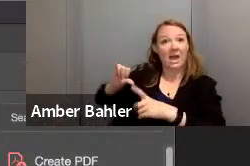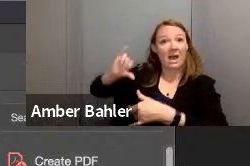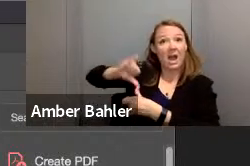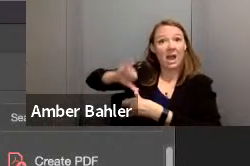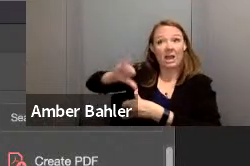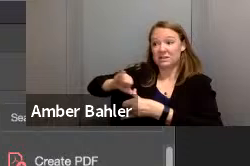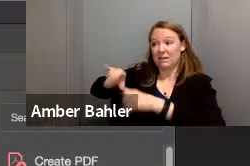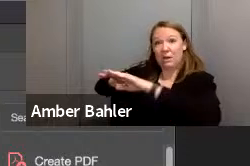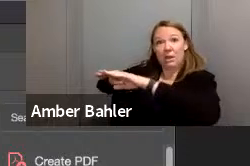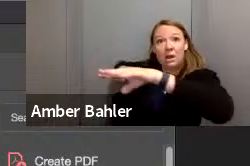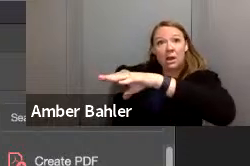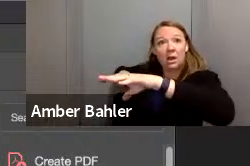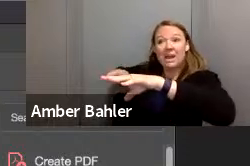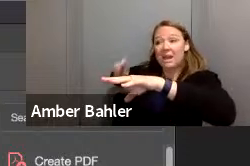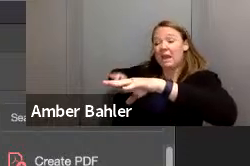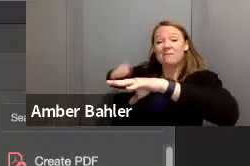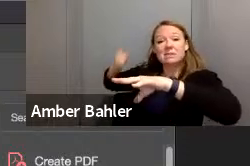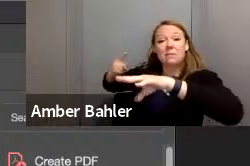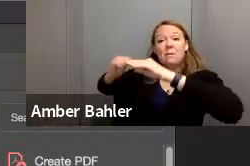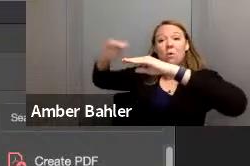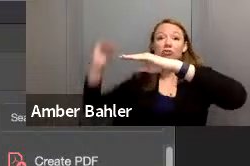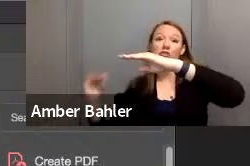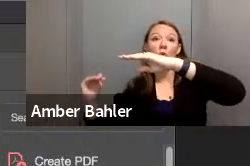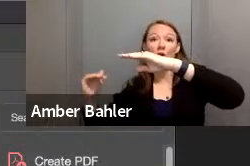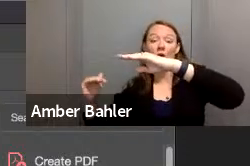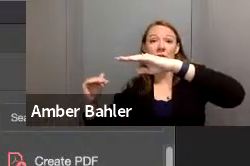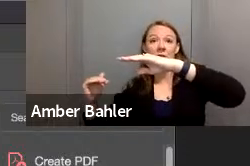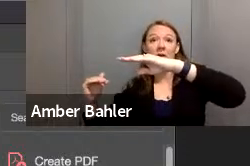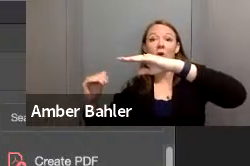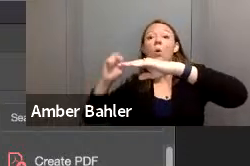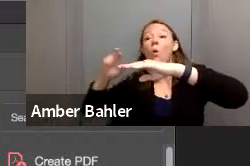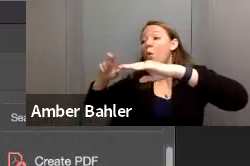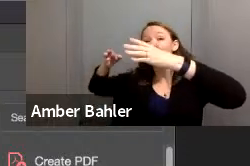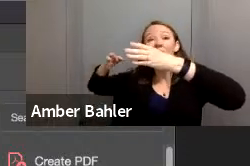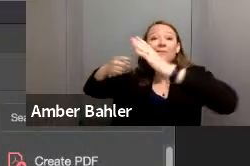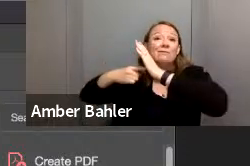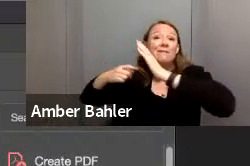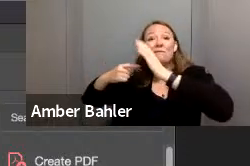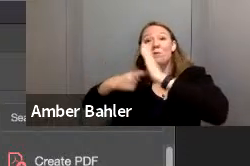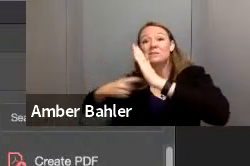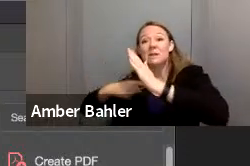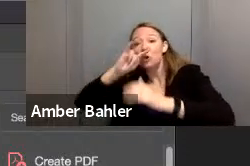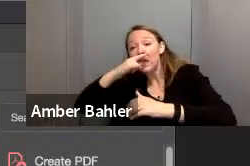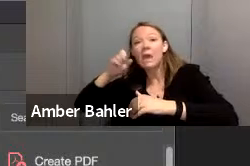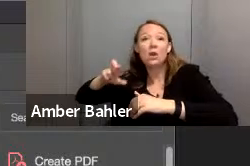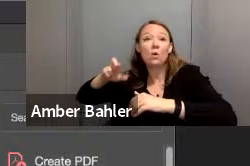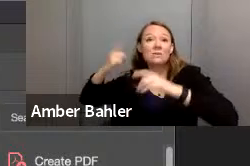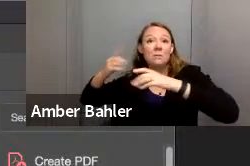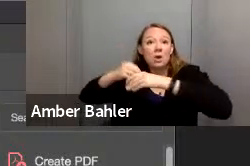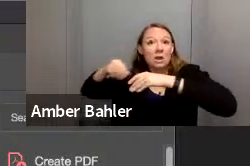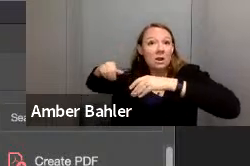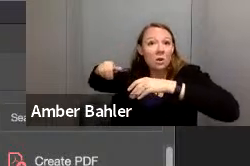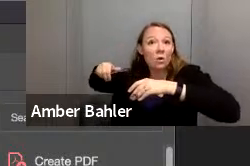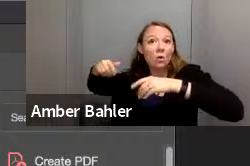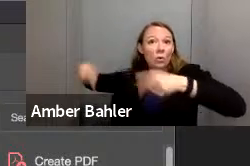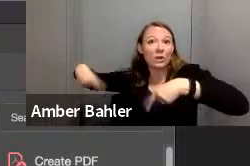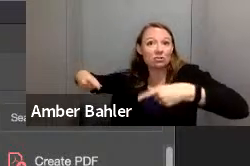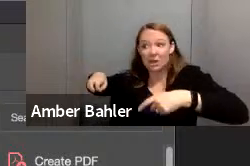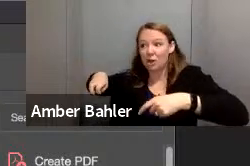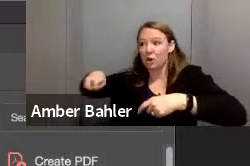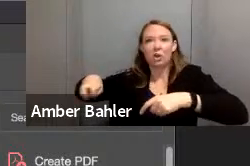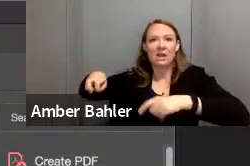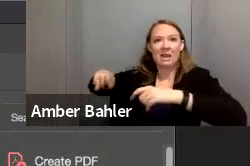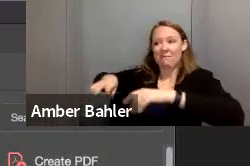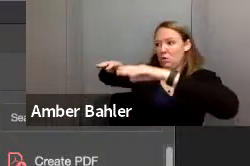in a wheelchair or some other type of device that's lower to the ground, you wouldn't be able to see it. So that's why we're placing this mirror to give